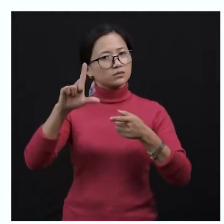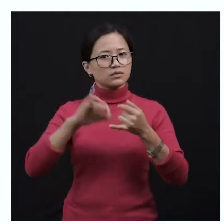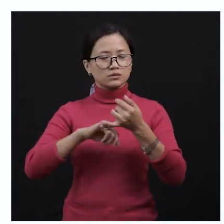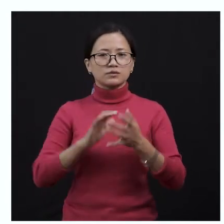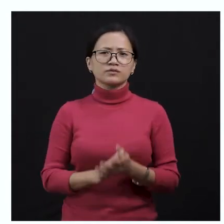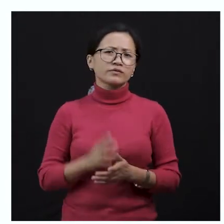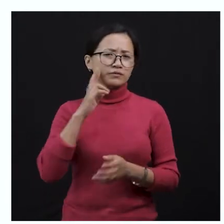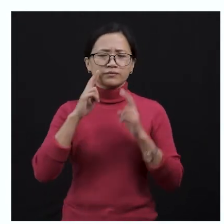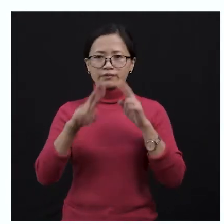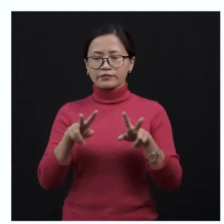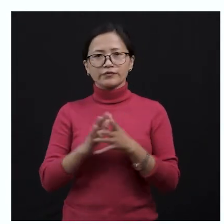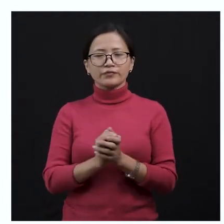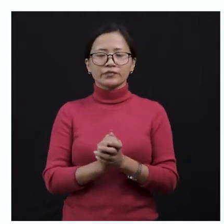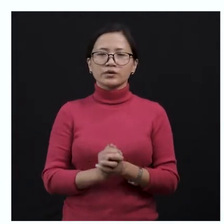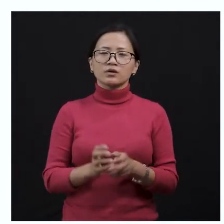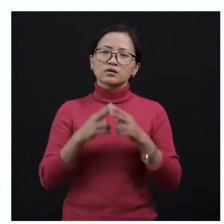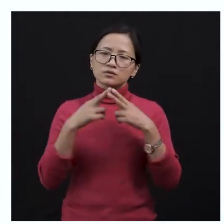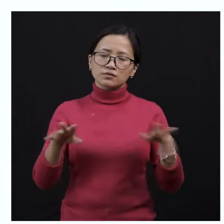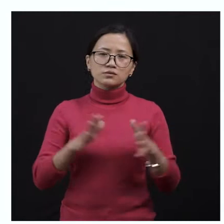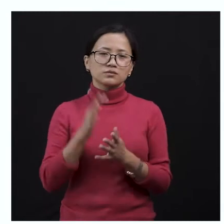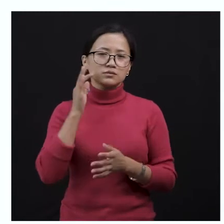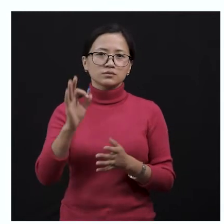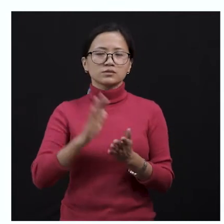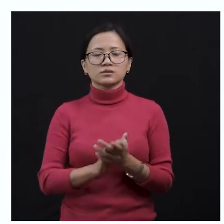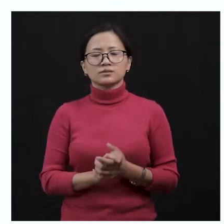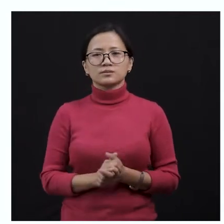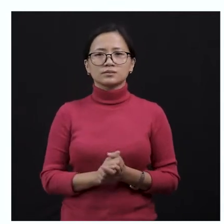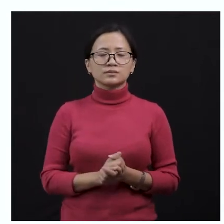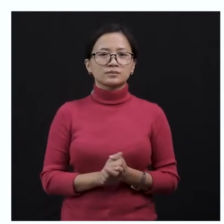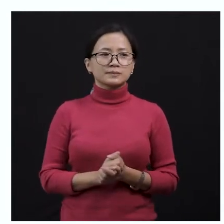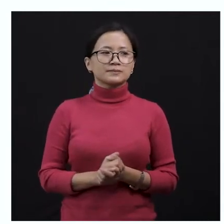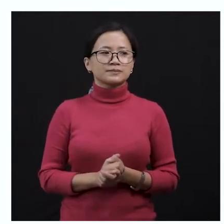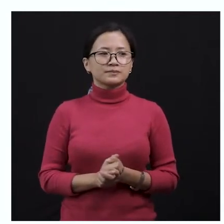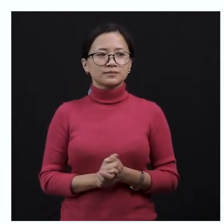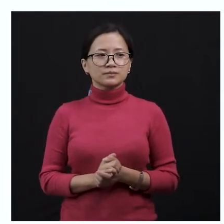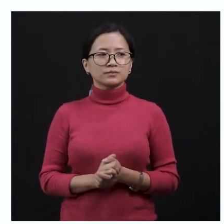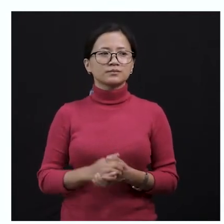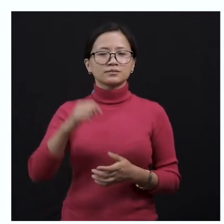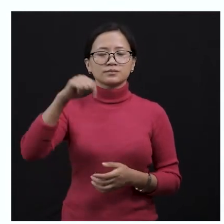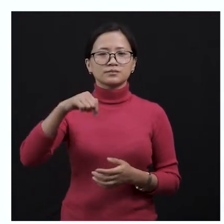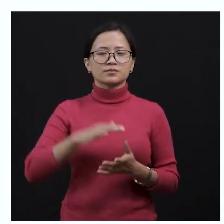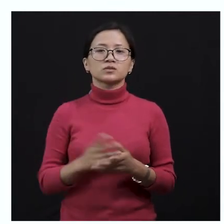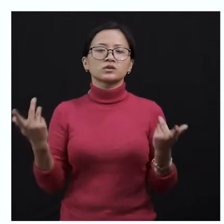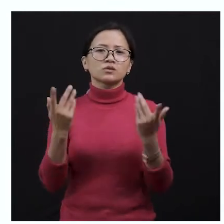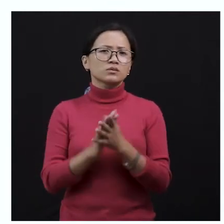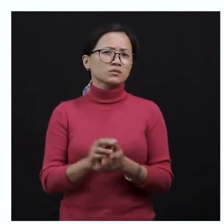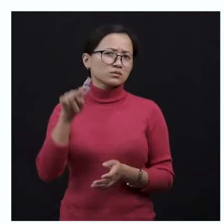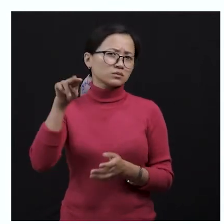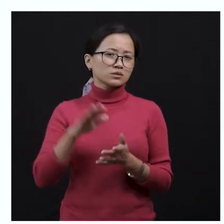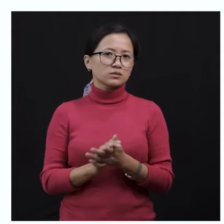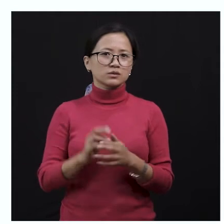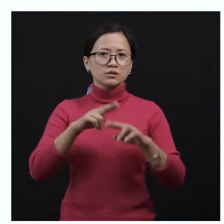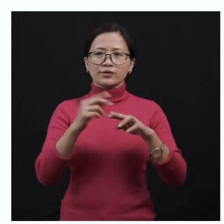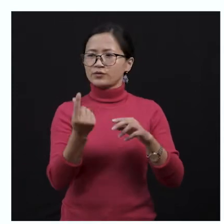important natural resources. Okay. Now, what do you mean by